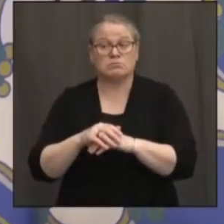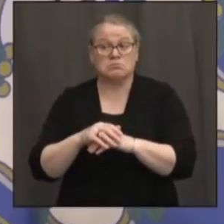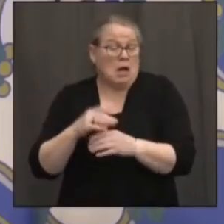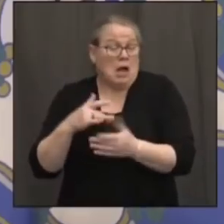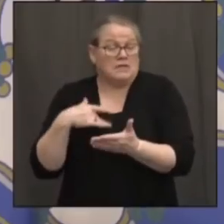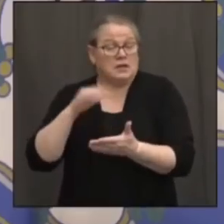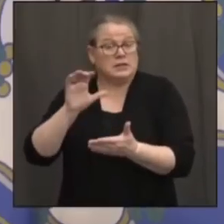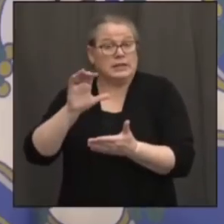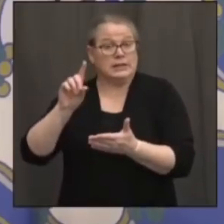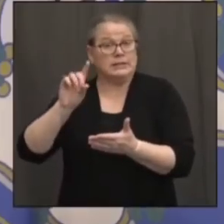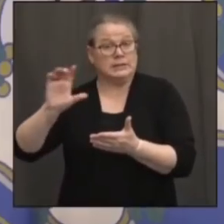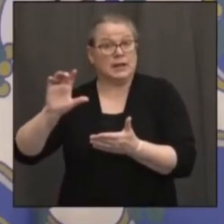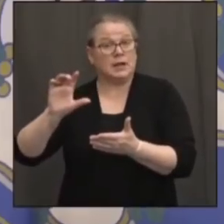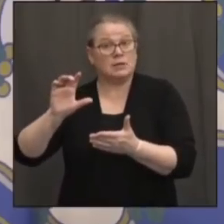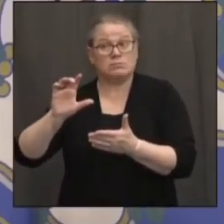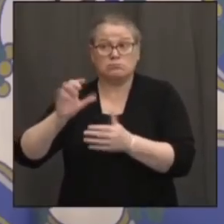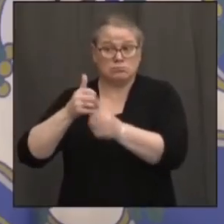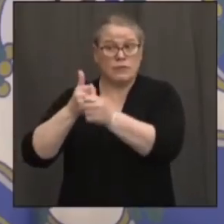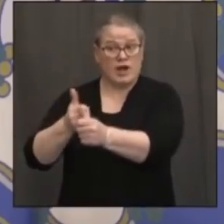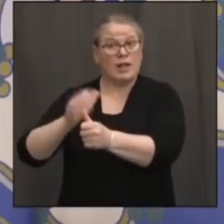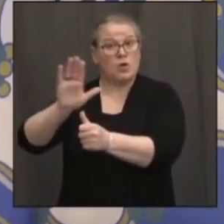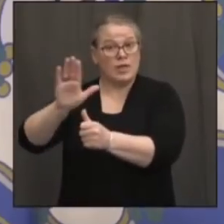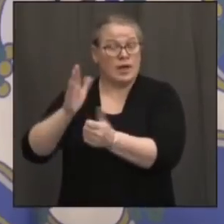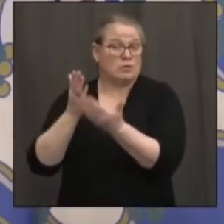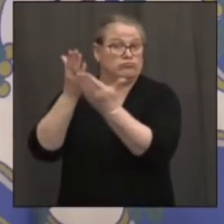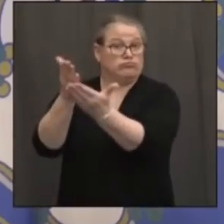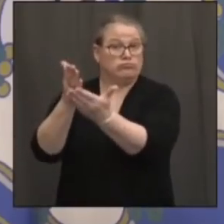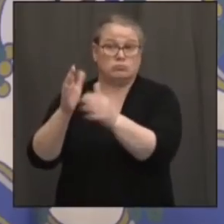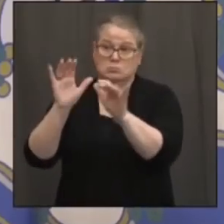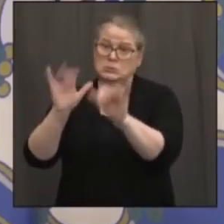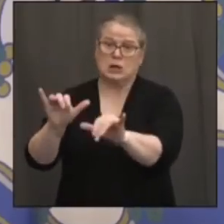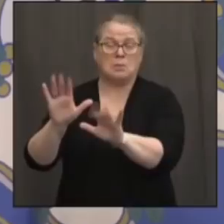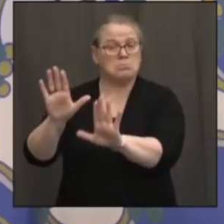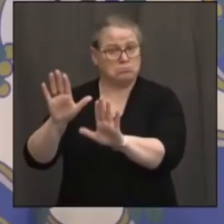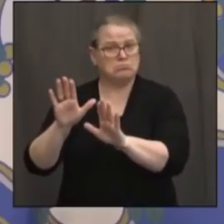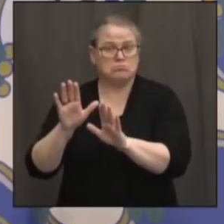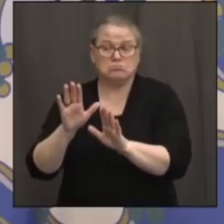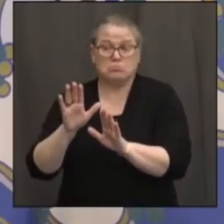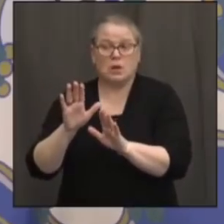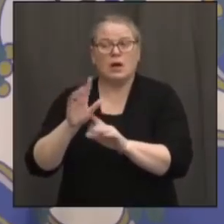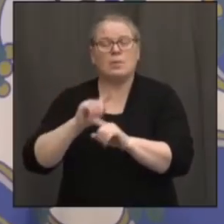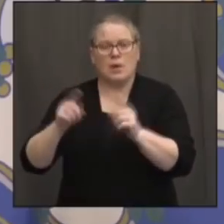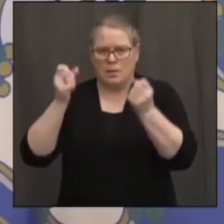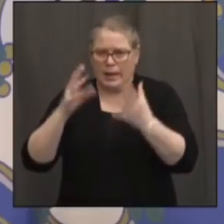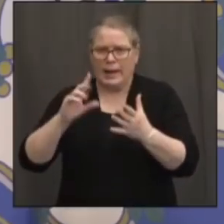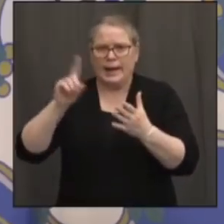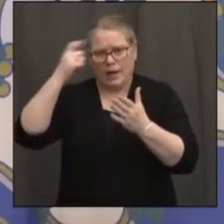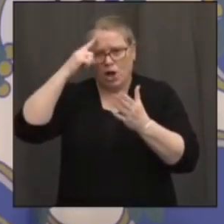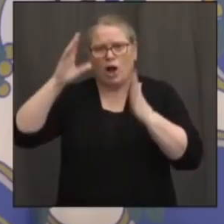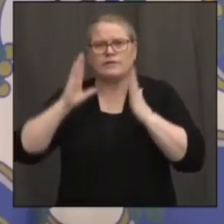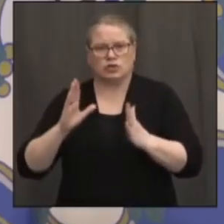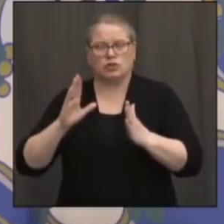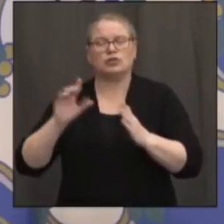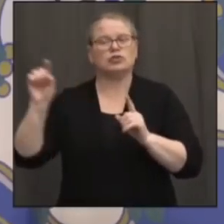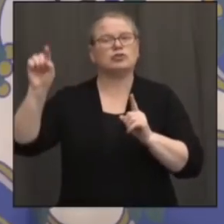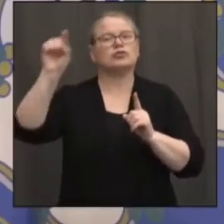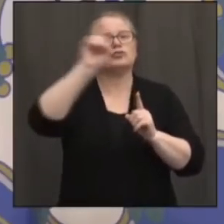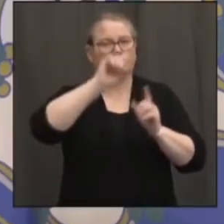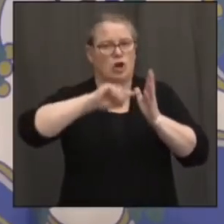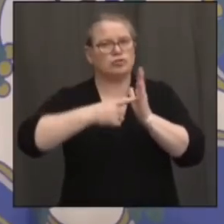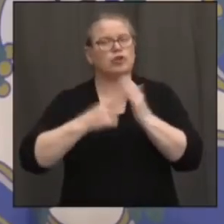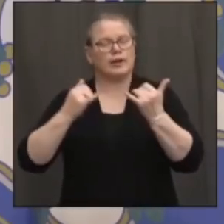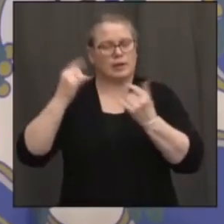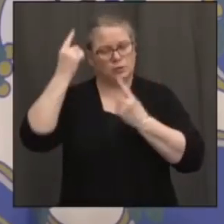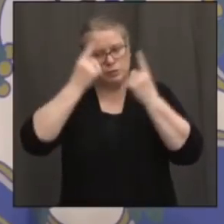Hugh, I've heard from a lot of different governors who are thinking about how they can reorient their prioritization to